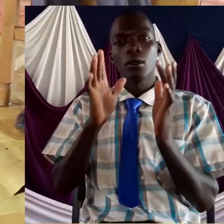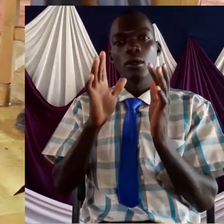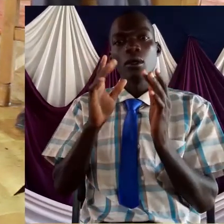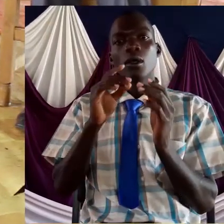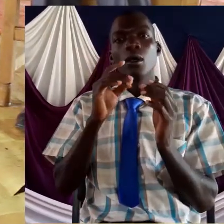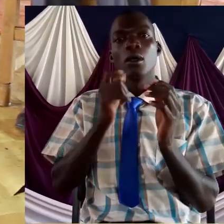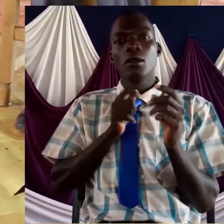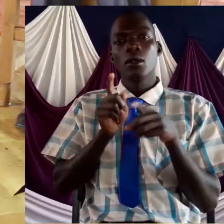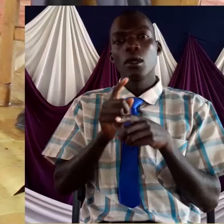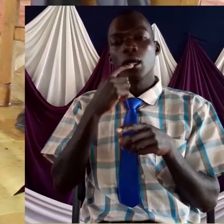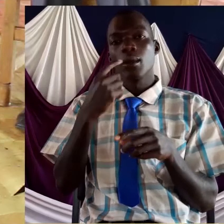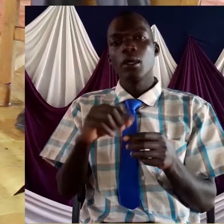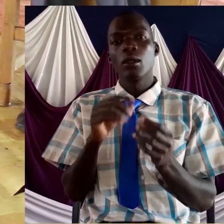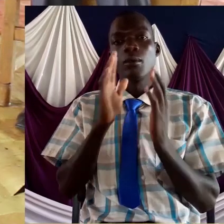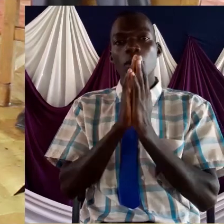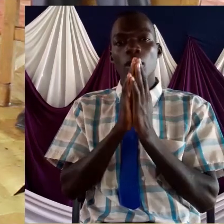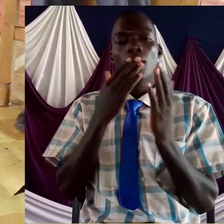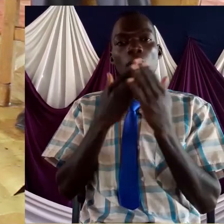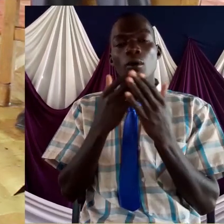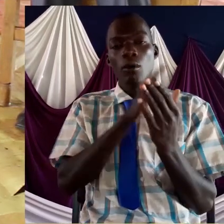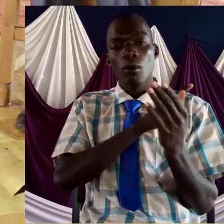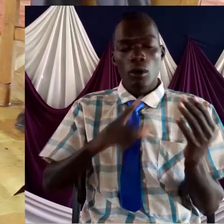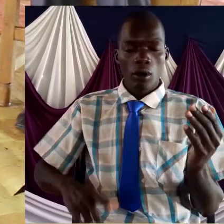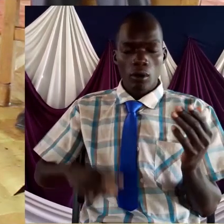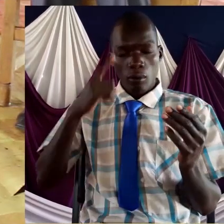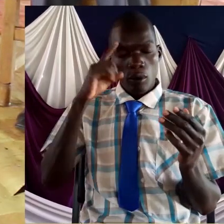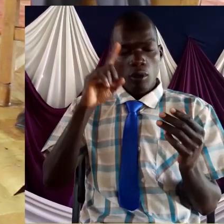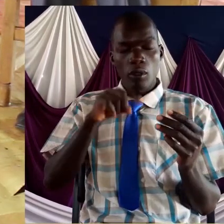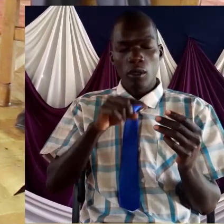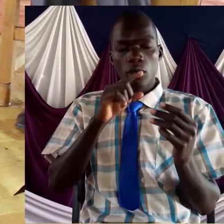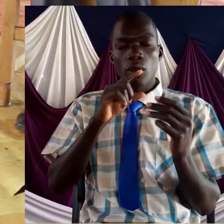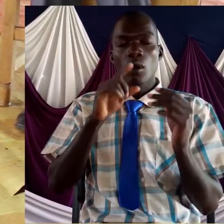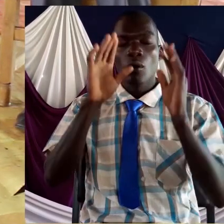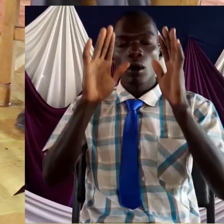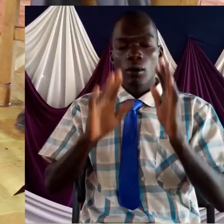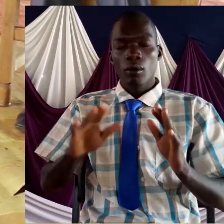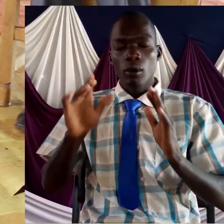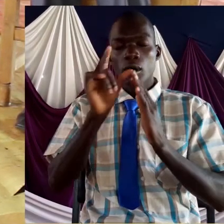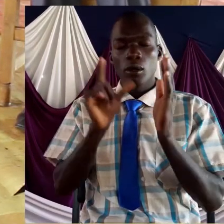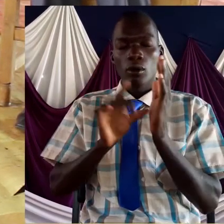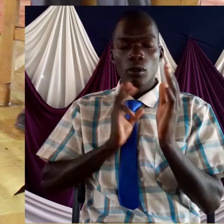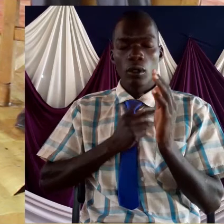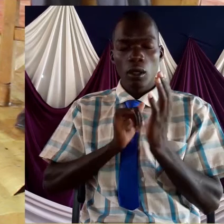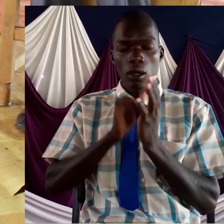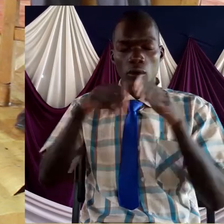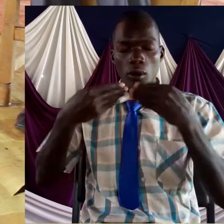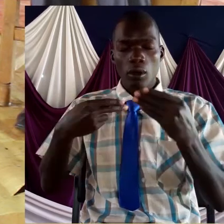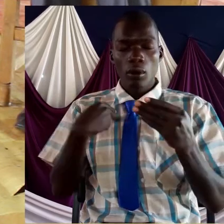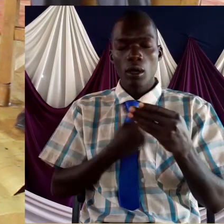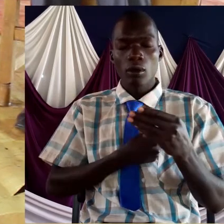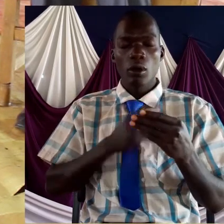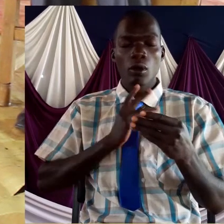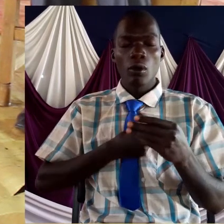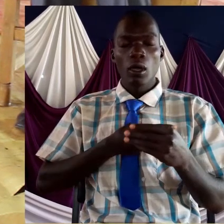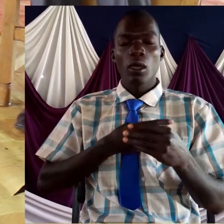as we close. Thank you, Lord, for this wonderful discussion that you've given us. We are